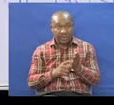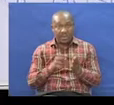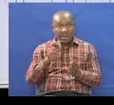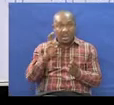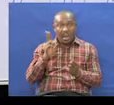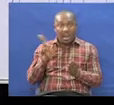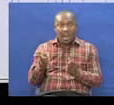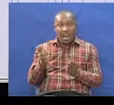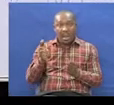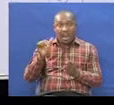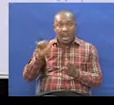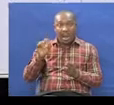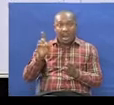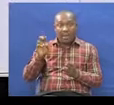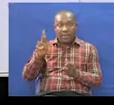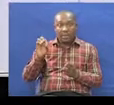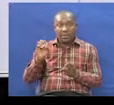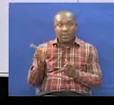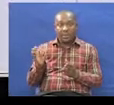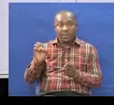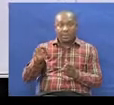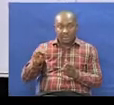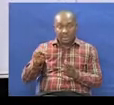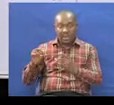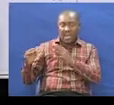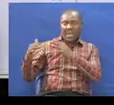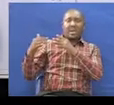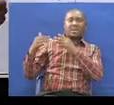gas is collected